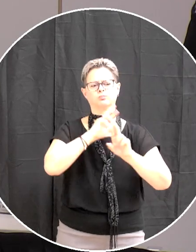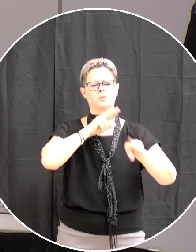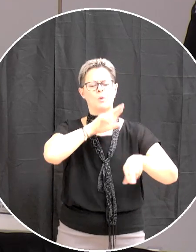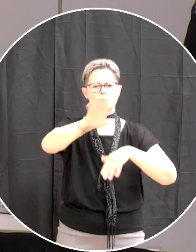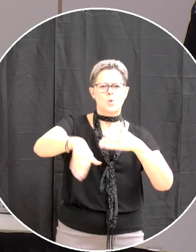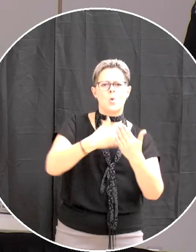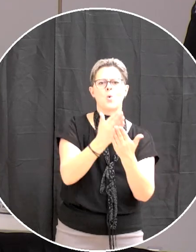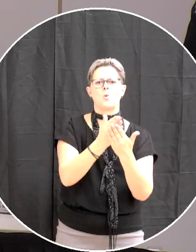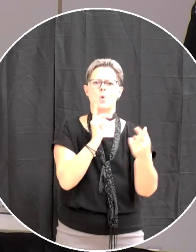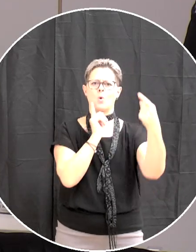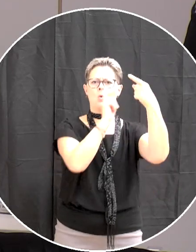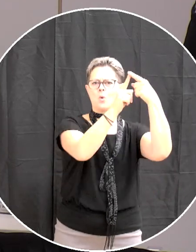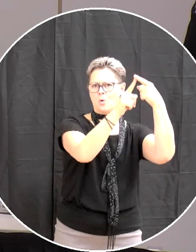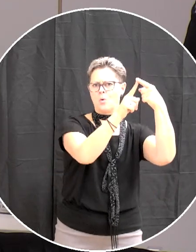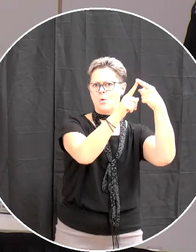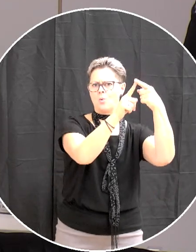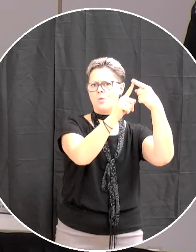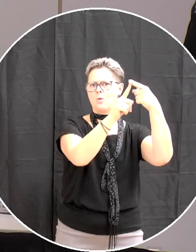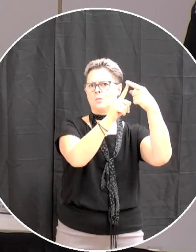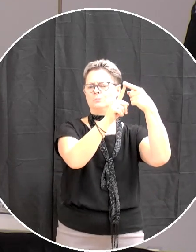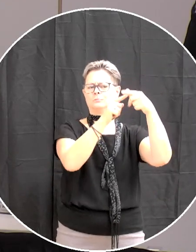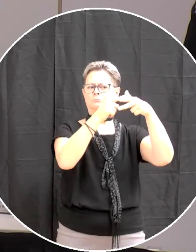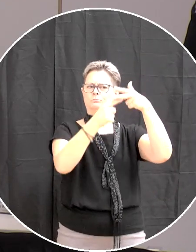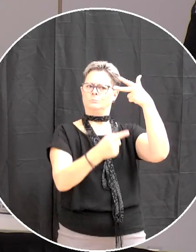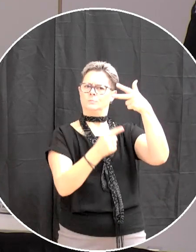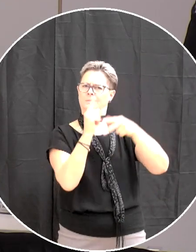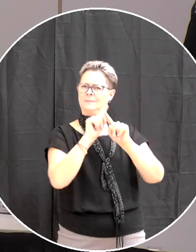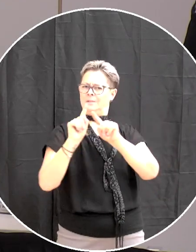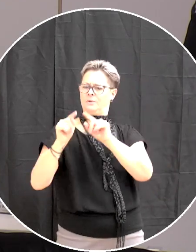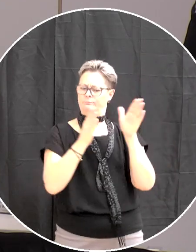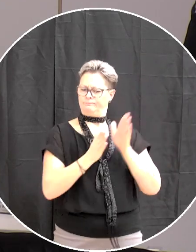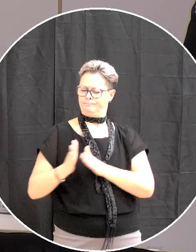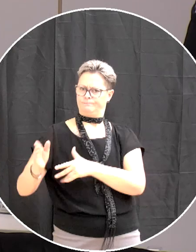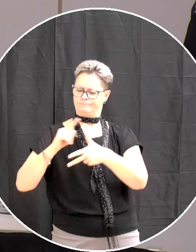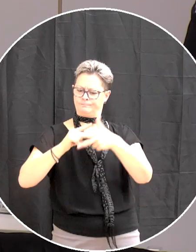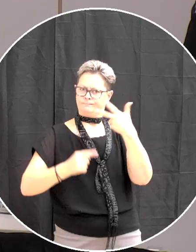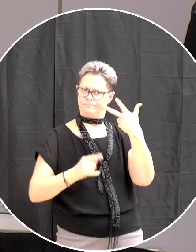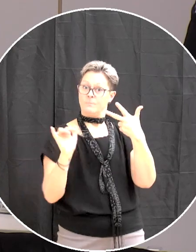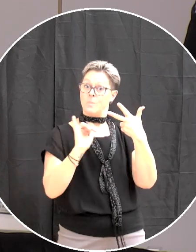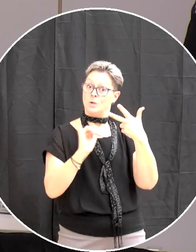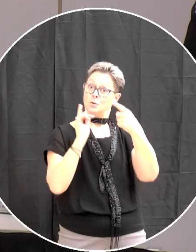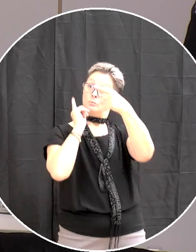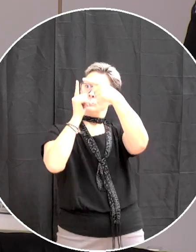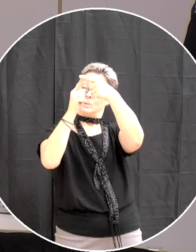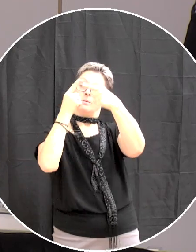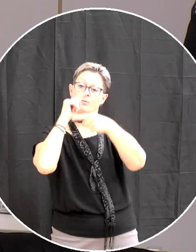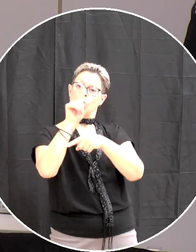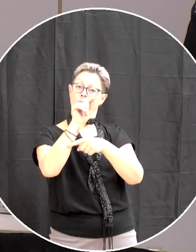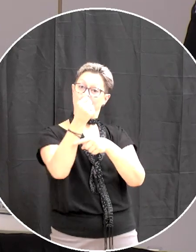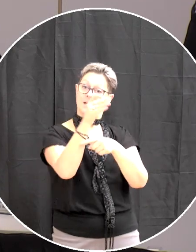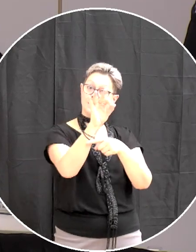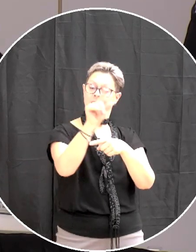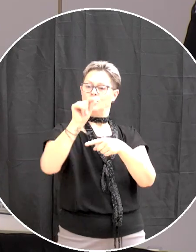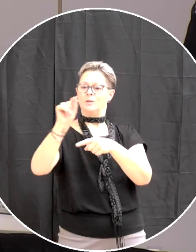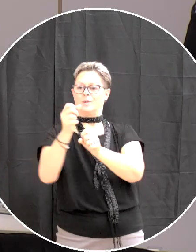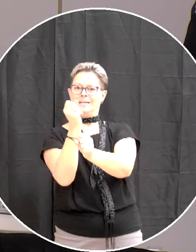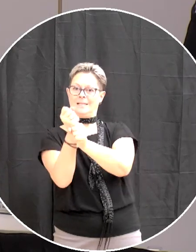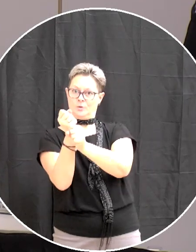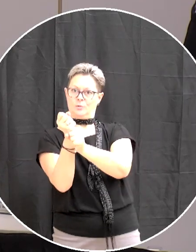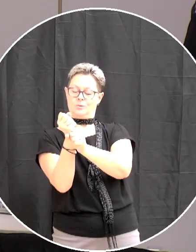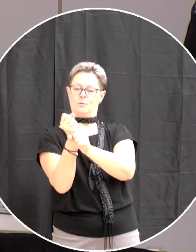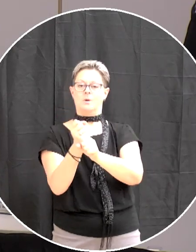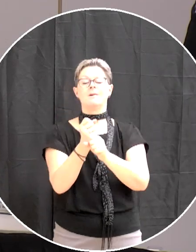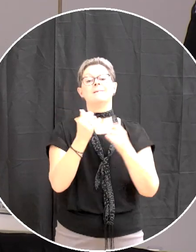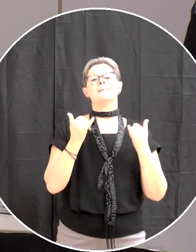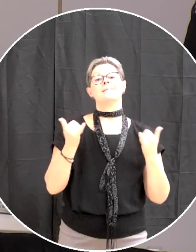goals for all 3 strategic directions, as well as the objectives for the 2019-20 year. It is presented